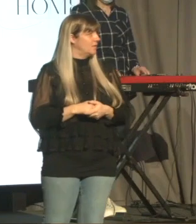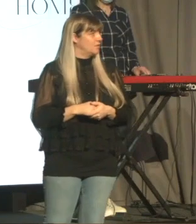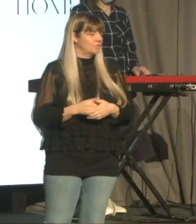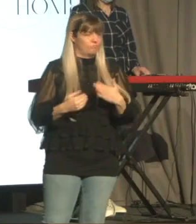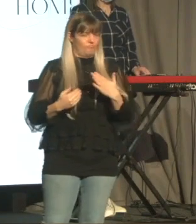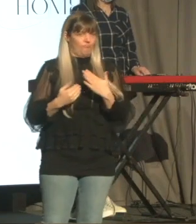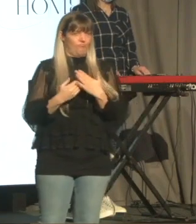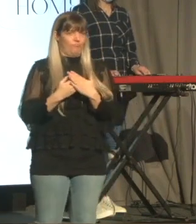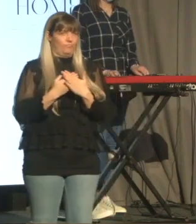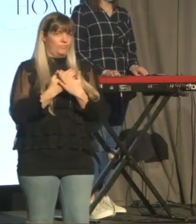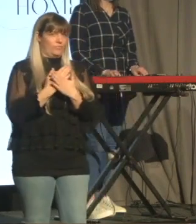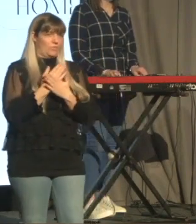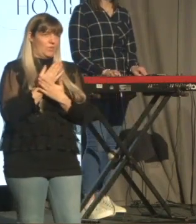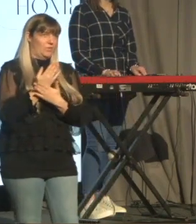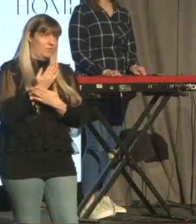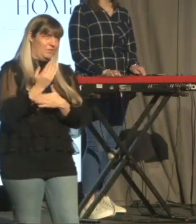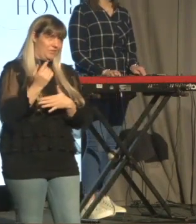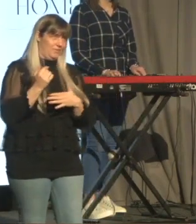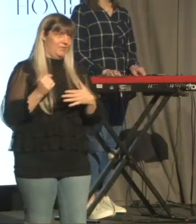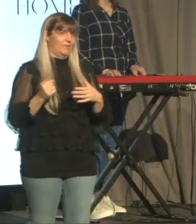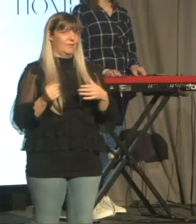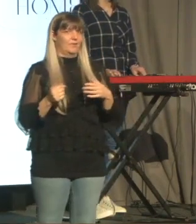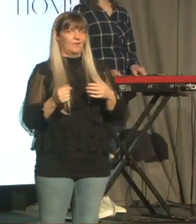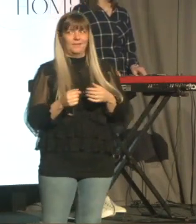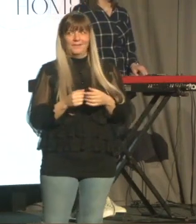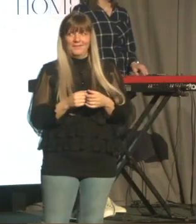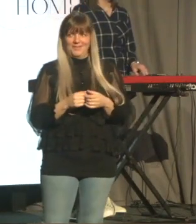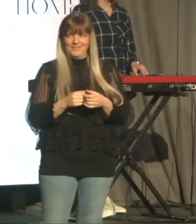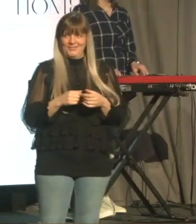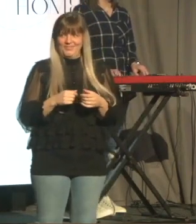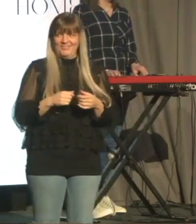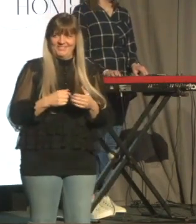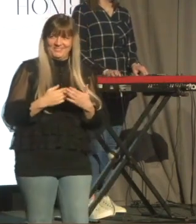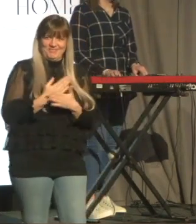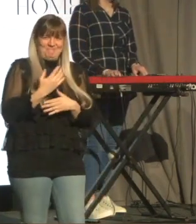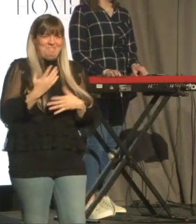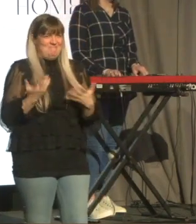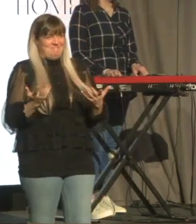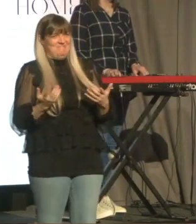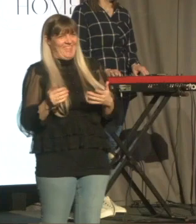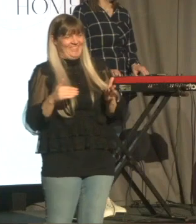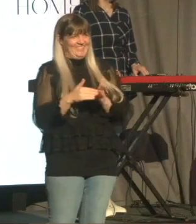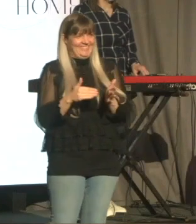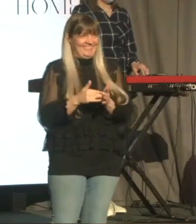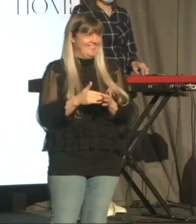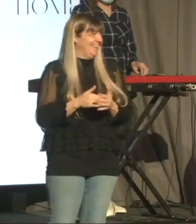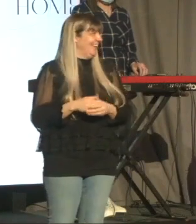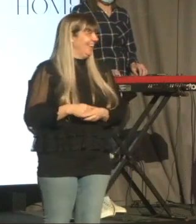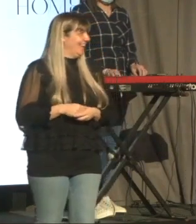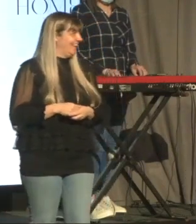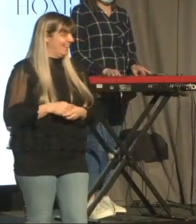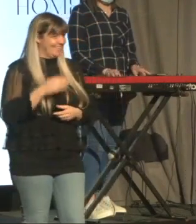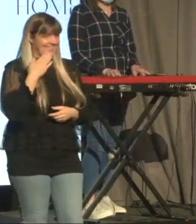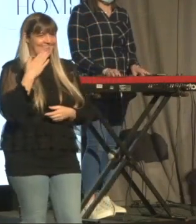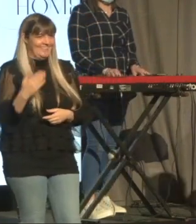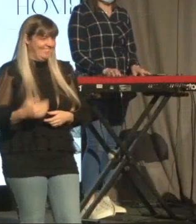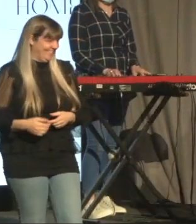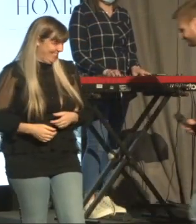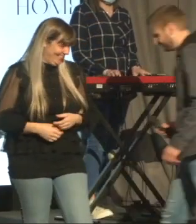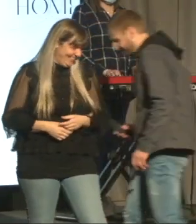today in the Gospel of John, the I Am series, and Jade's already shared a wonderful word this morning. I know you're going to be blessed with that as you listen in today. So thank you so